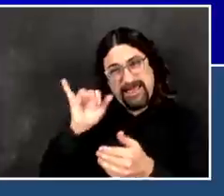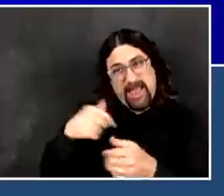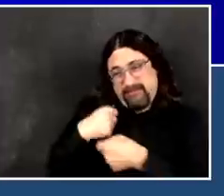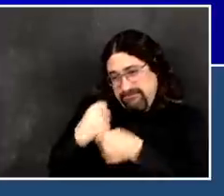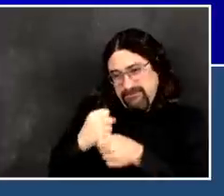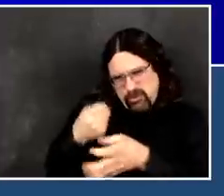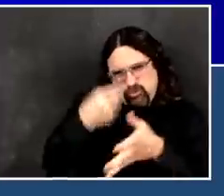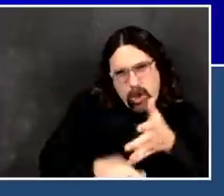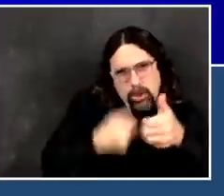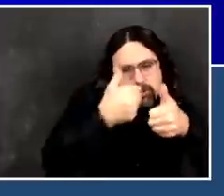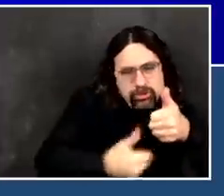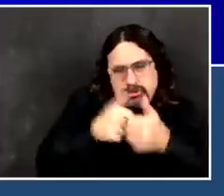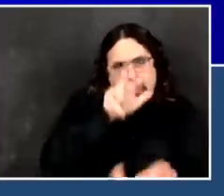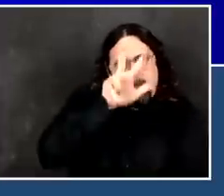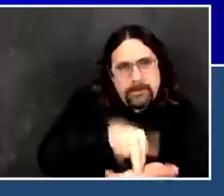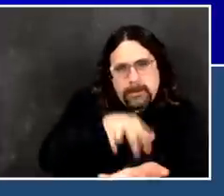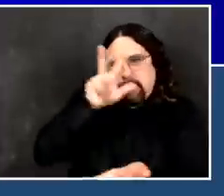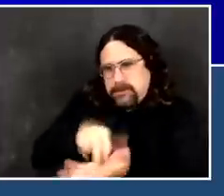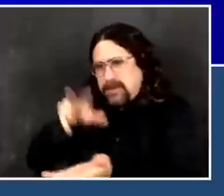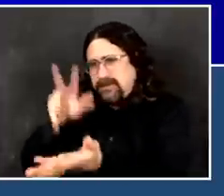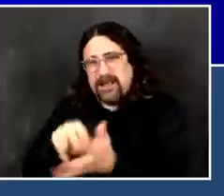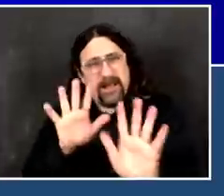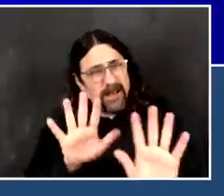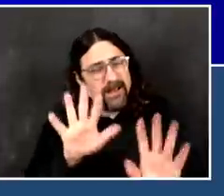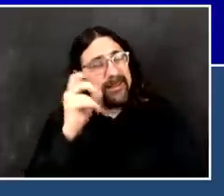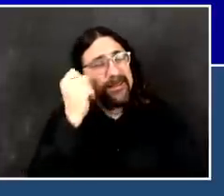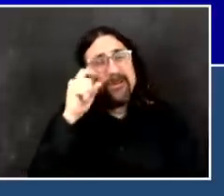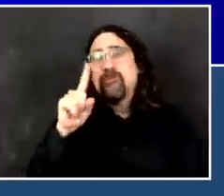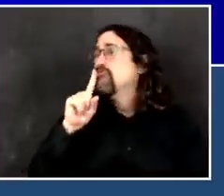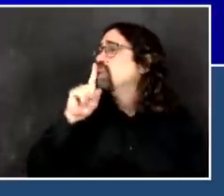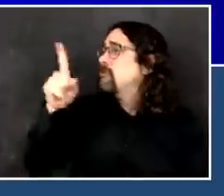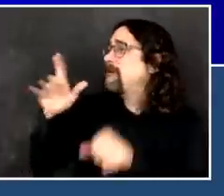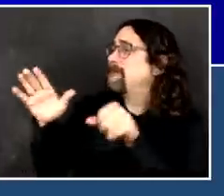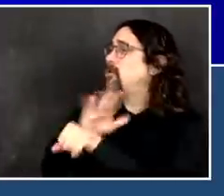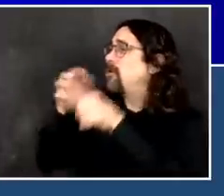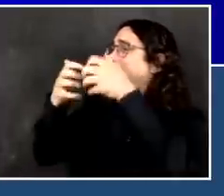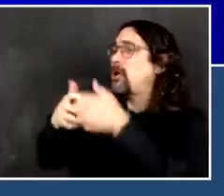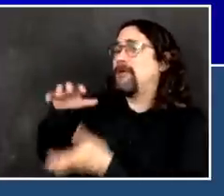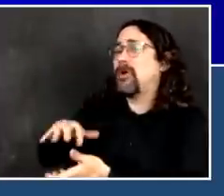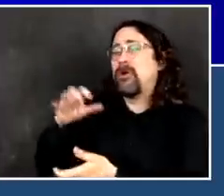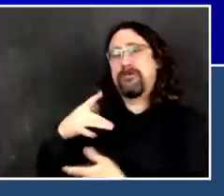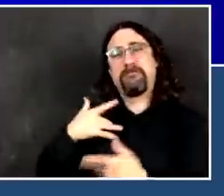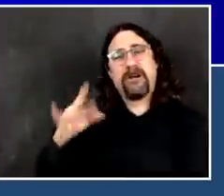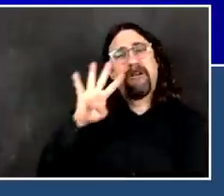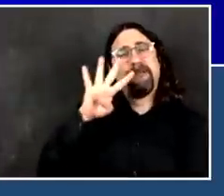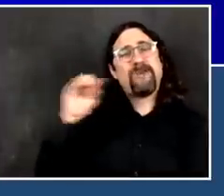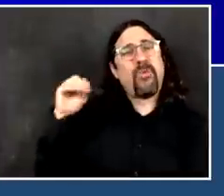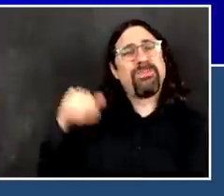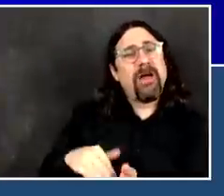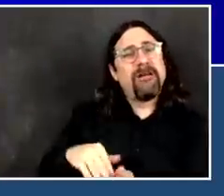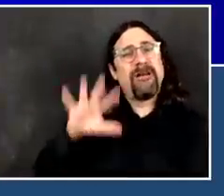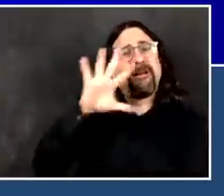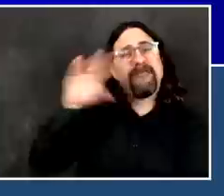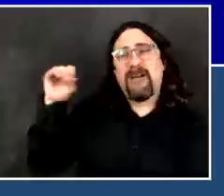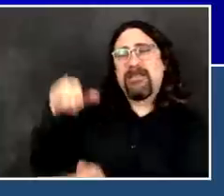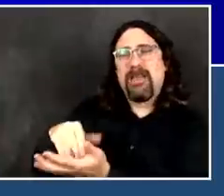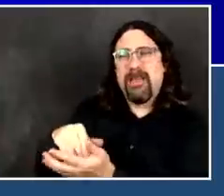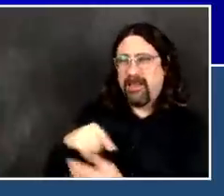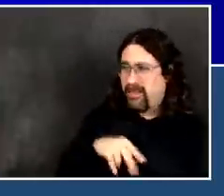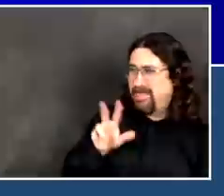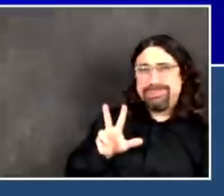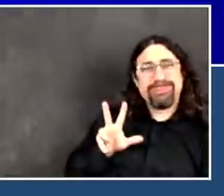we have a ready reserve in the event that this crisis continues or, God forbid, this disease becomes